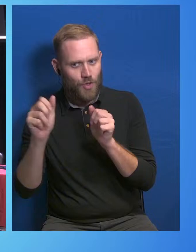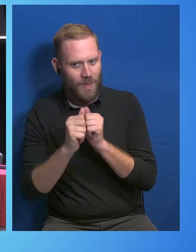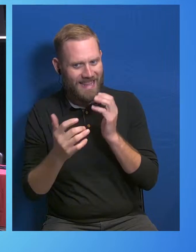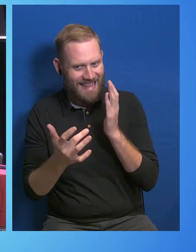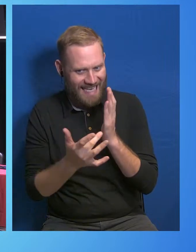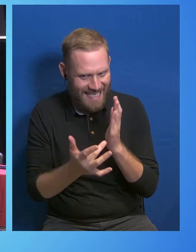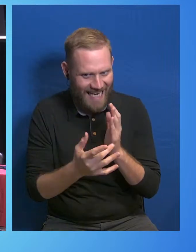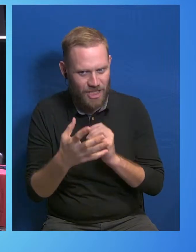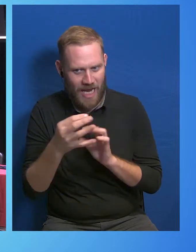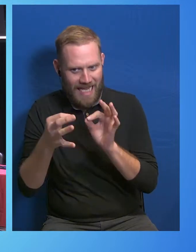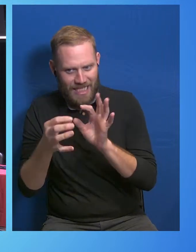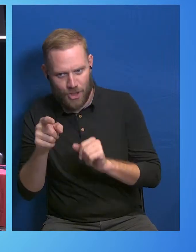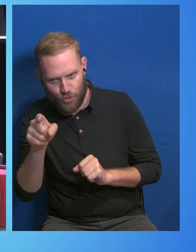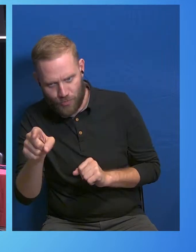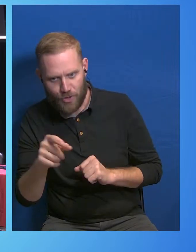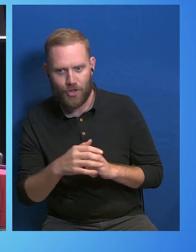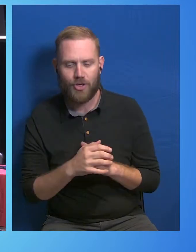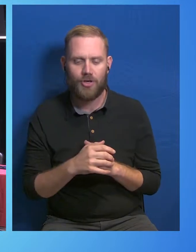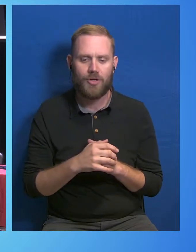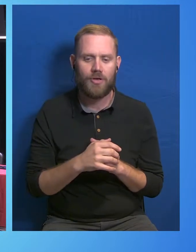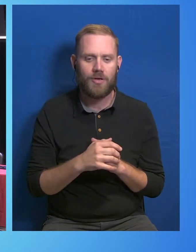technology and the interpreter.